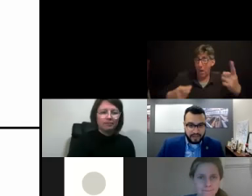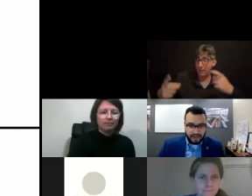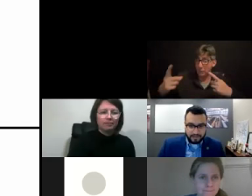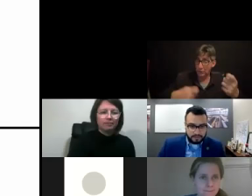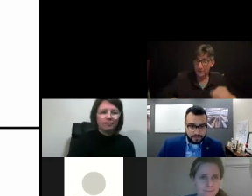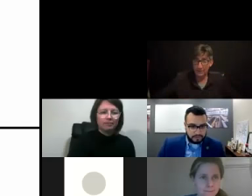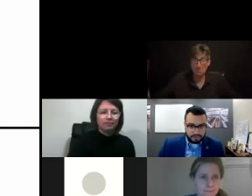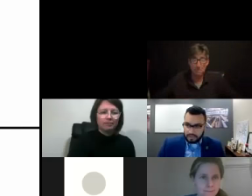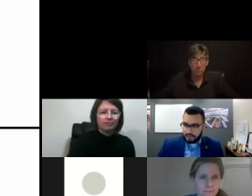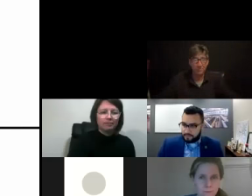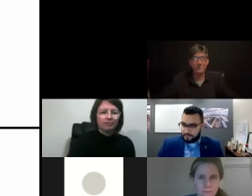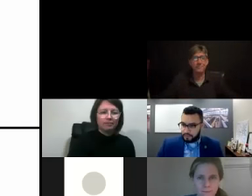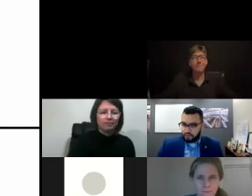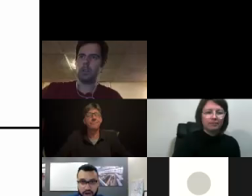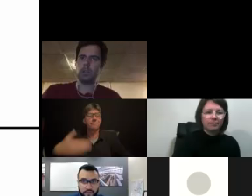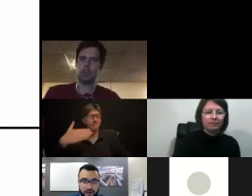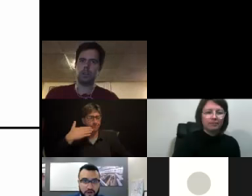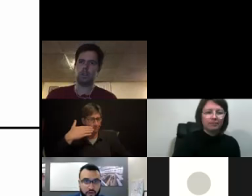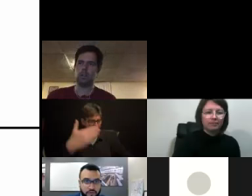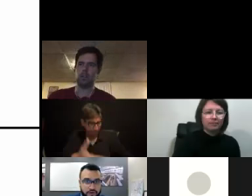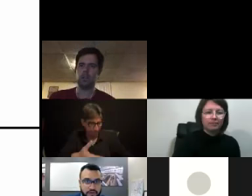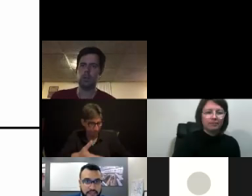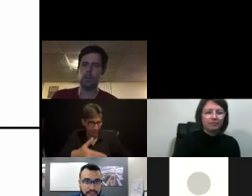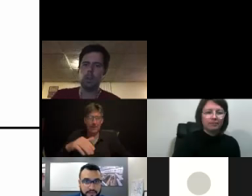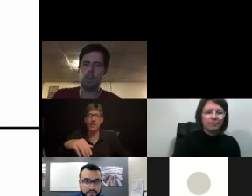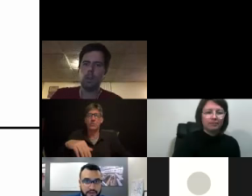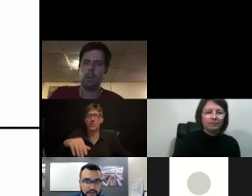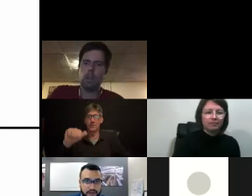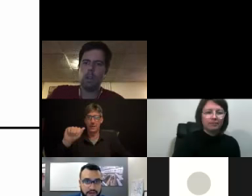Thanks, Kat. Right now, I'm going to go over